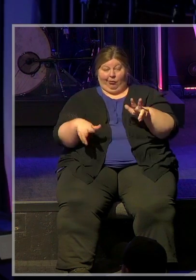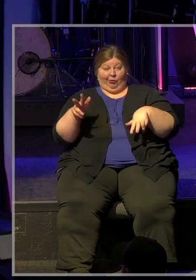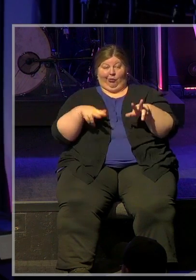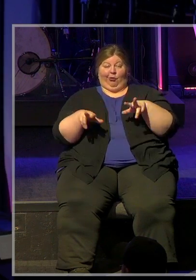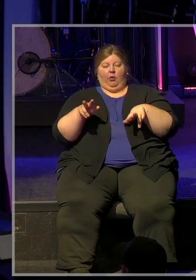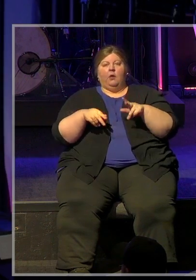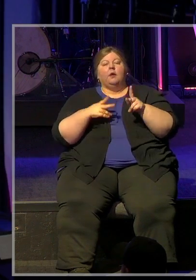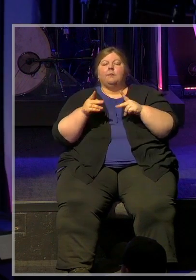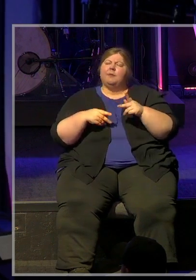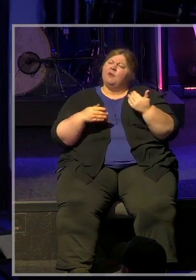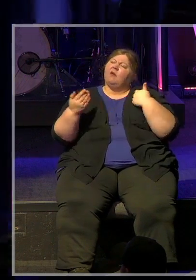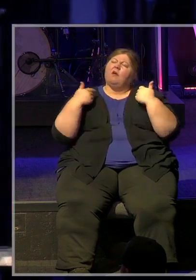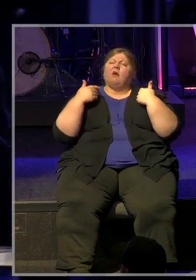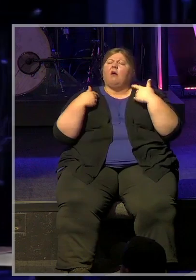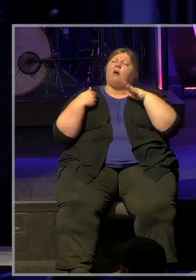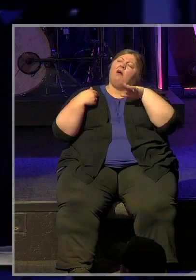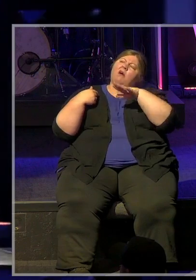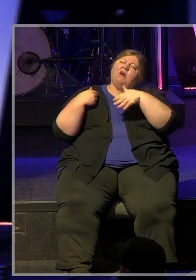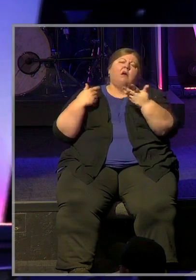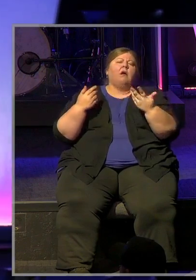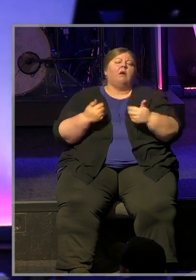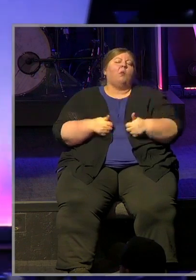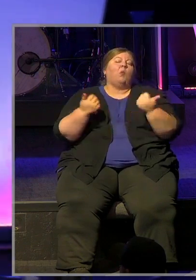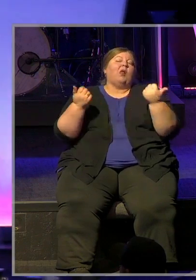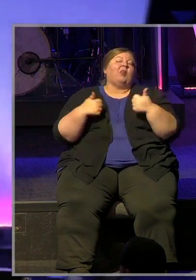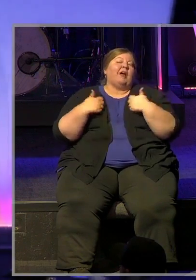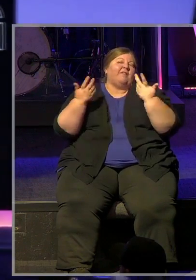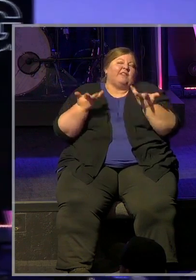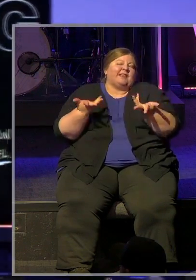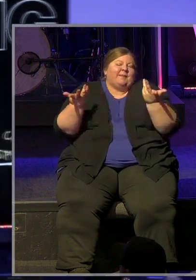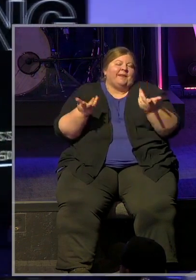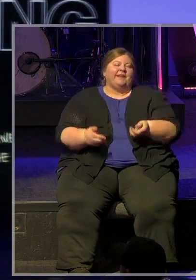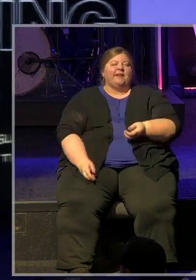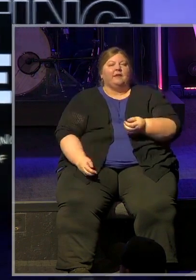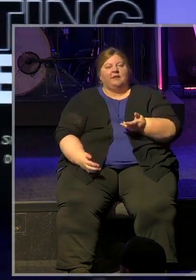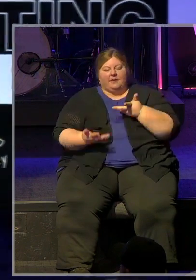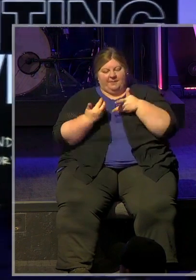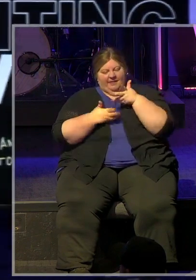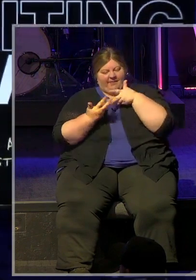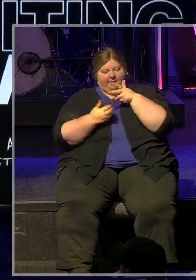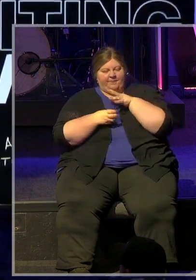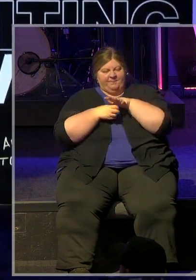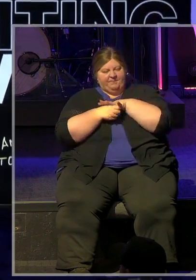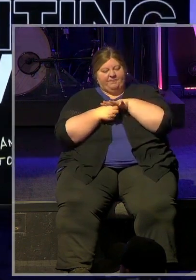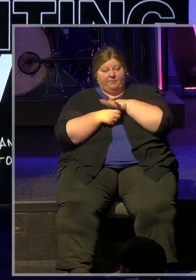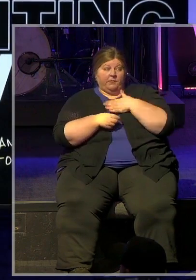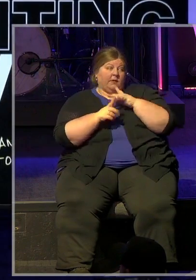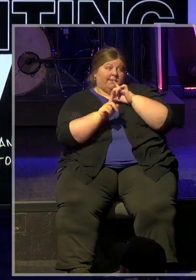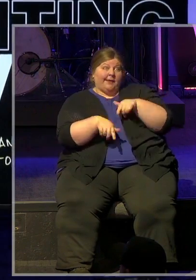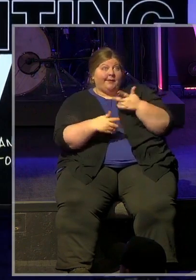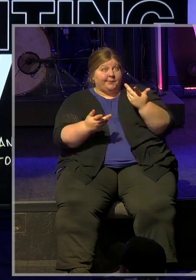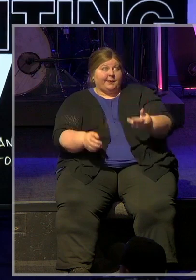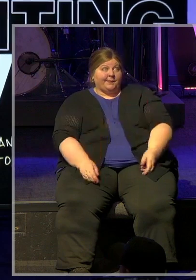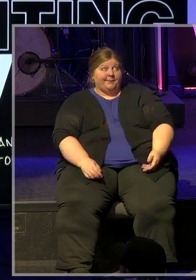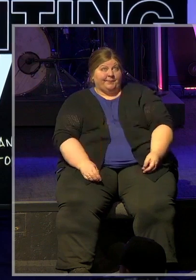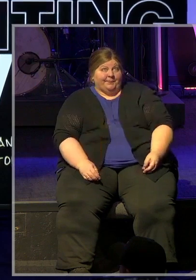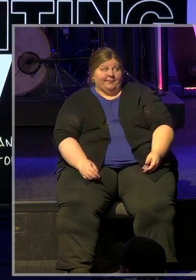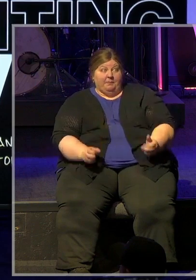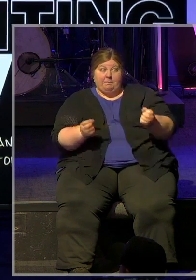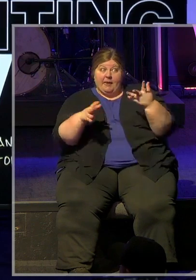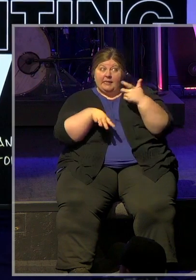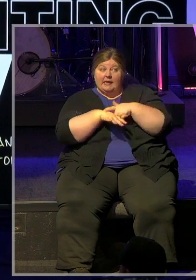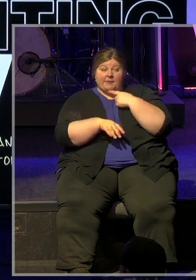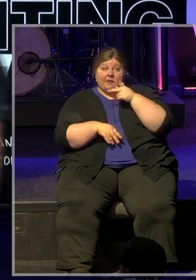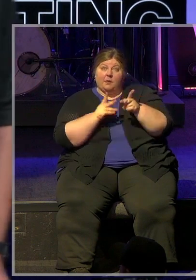remember people would ask me and they'd be like, hey, how's life going or whatever, you know, like that close inner circle. And this was my answer. I actually said this out loud multiple